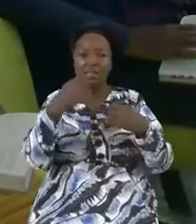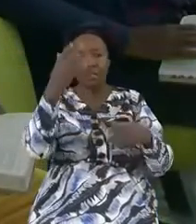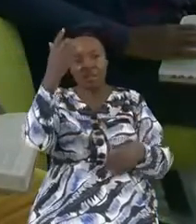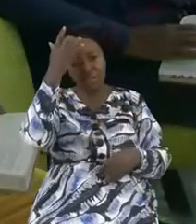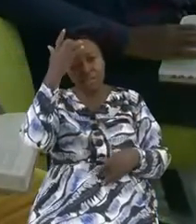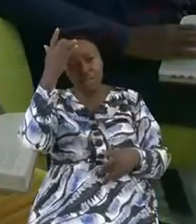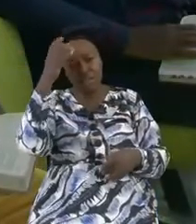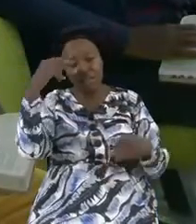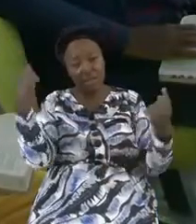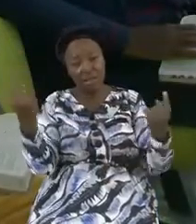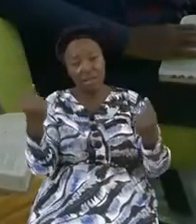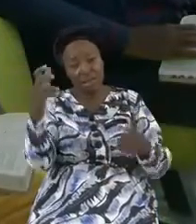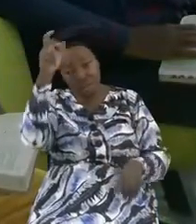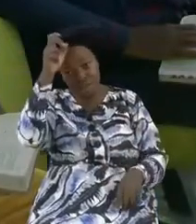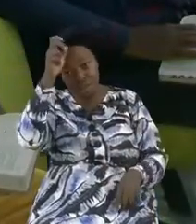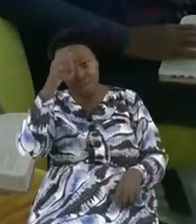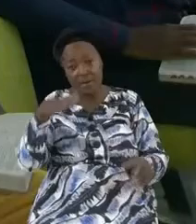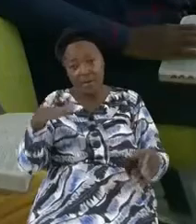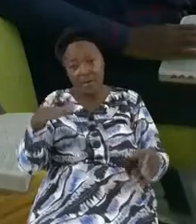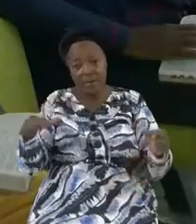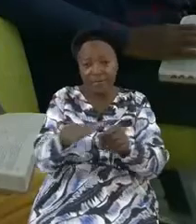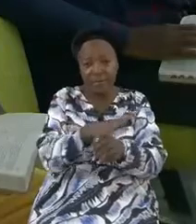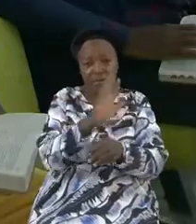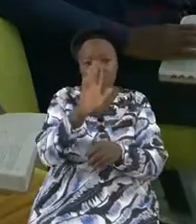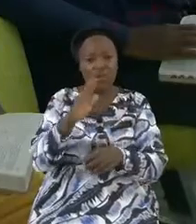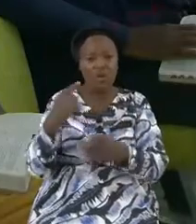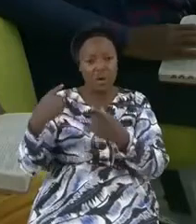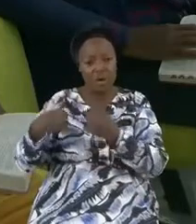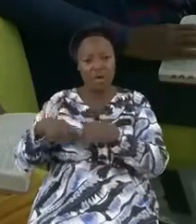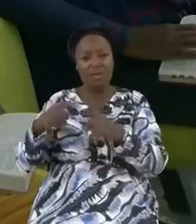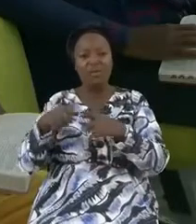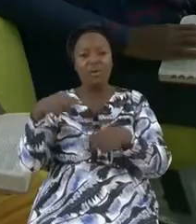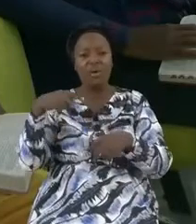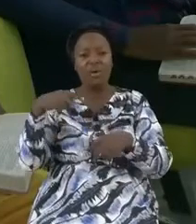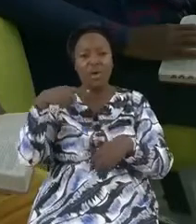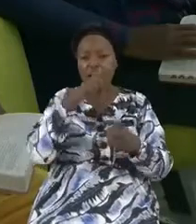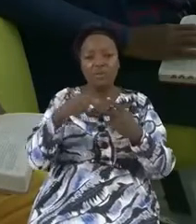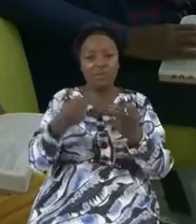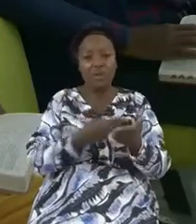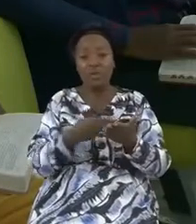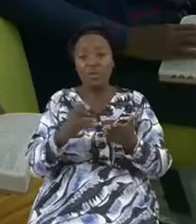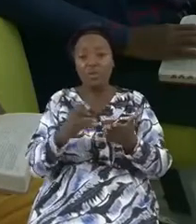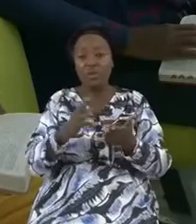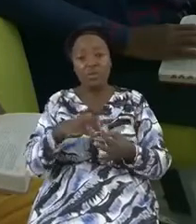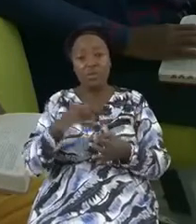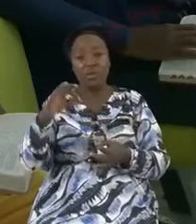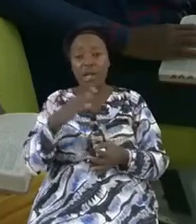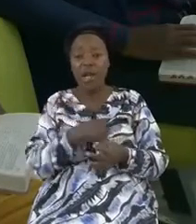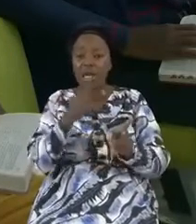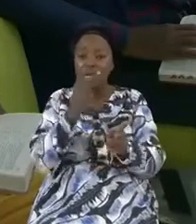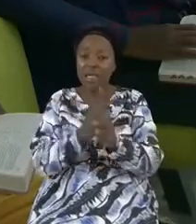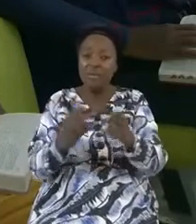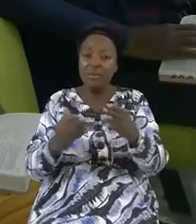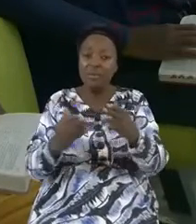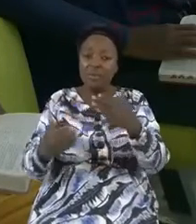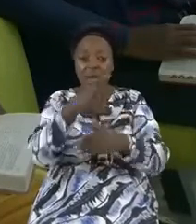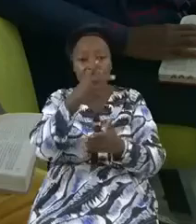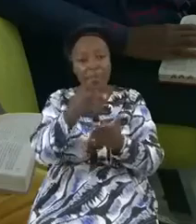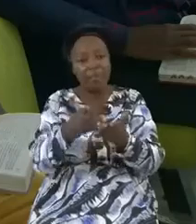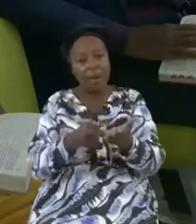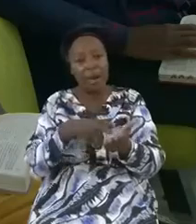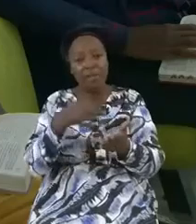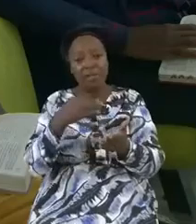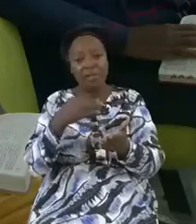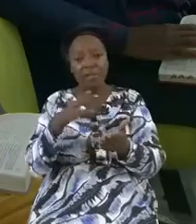thine heart to lie to the Holy Ghost and to keep back part of